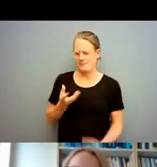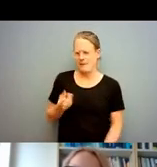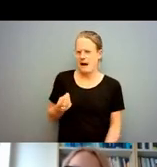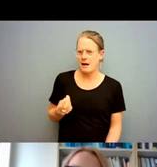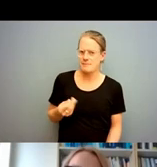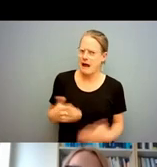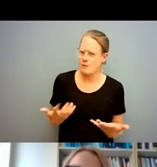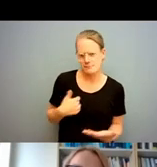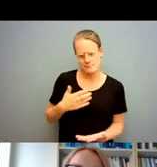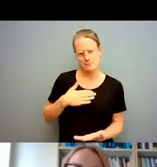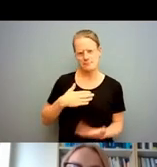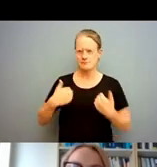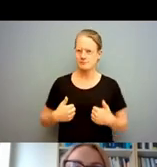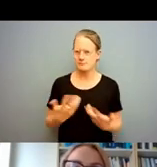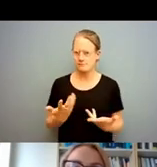long period of time,